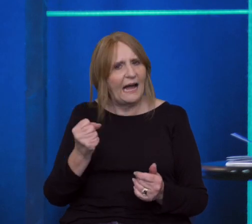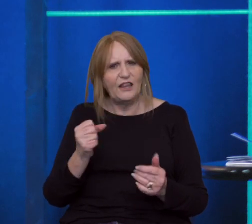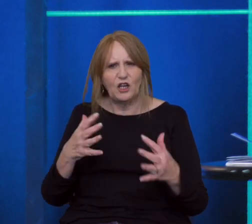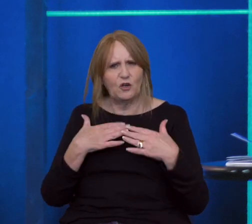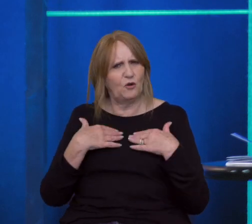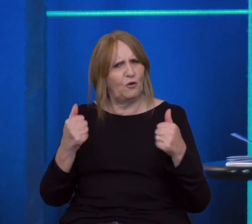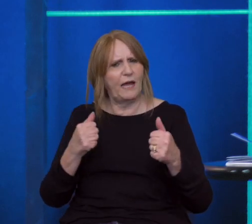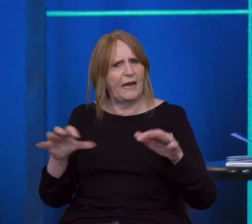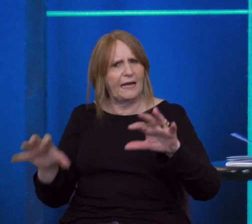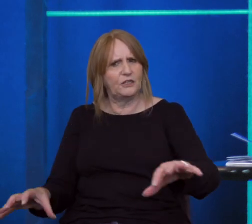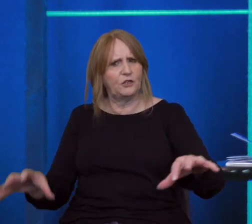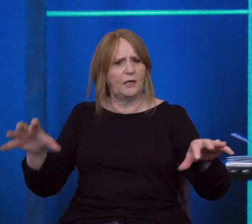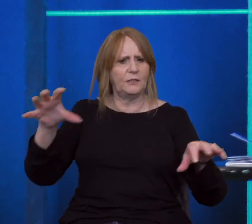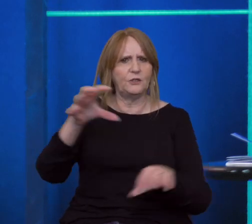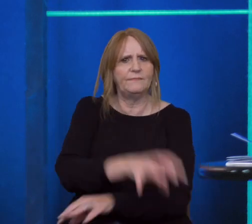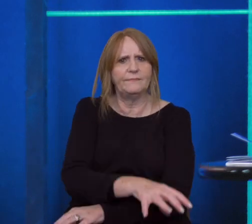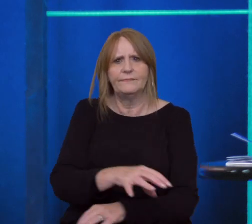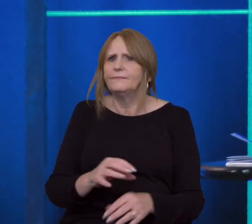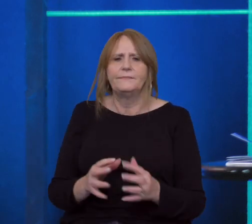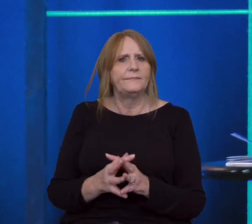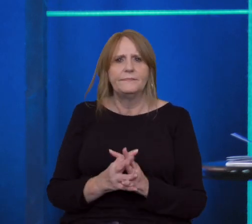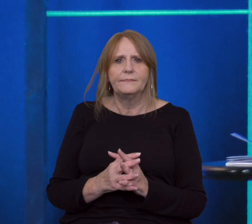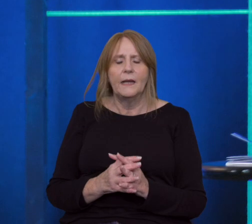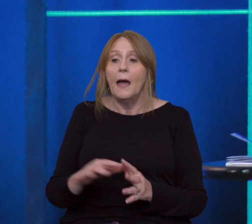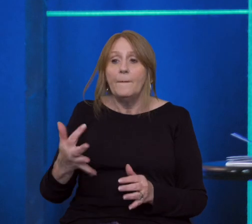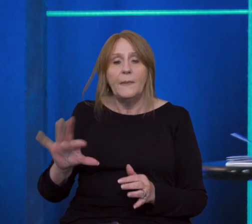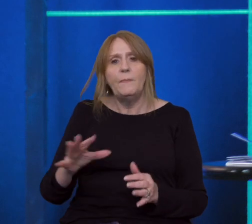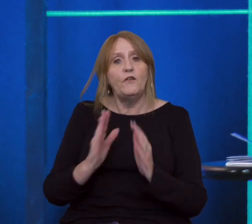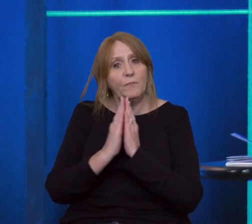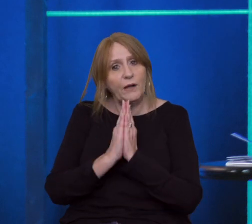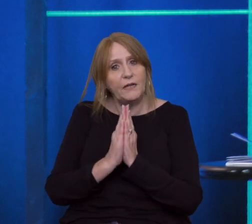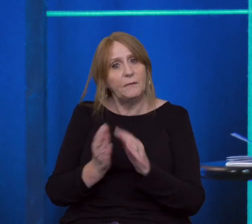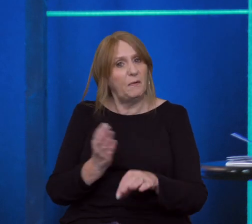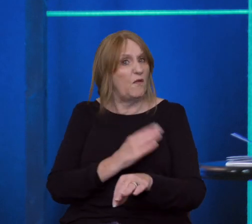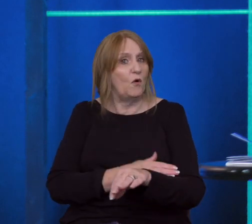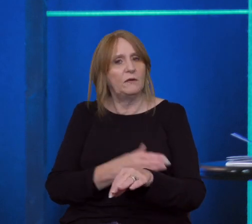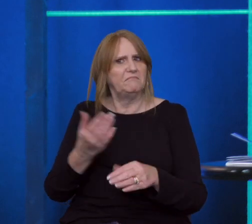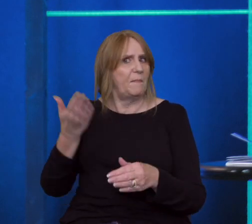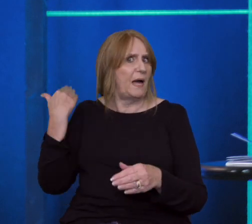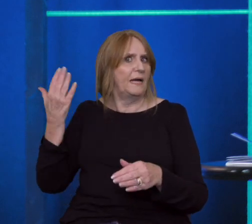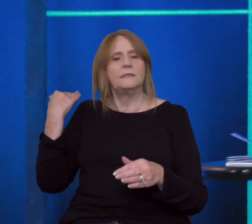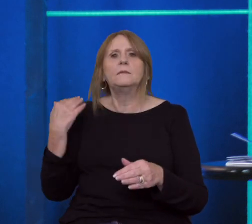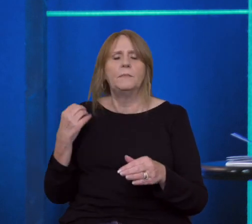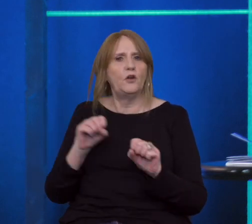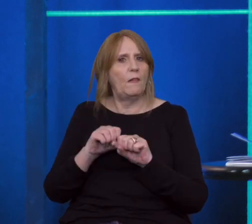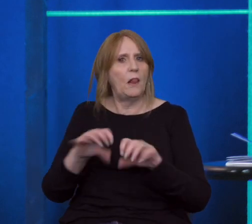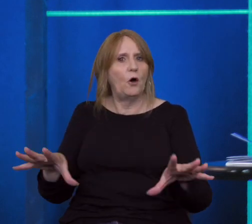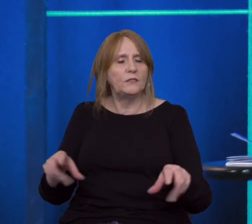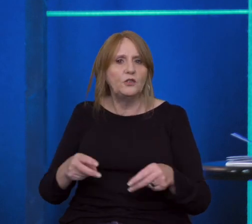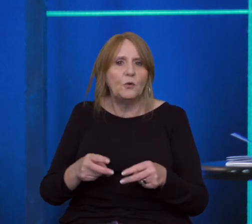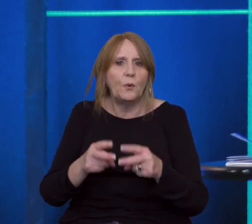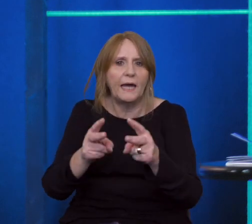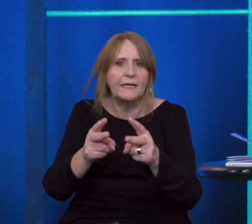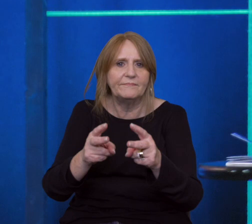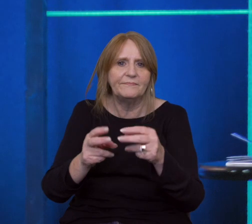you? Maybe you've prayed a prayer at some point in the past, but you've kind of lost your way. Let me pray for you too.